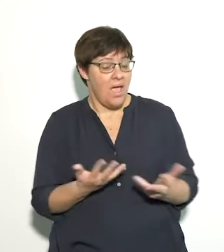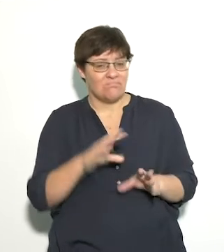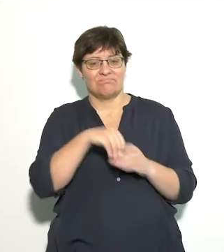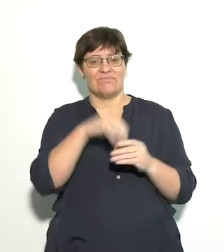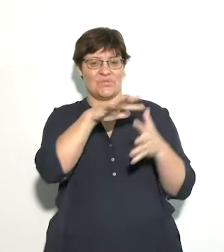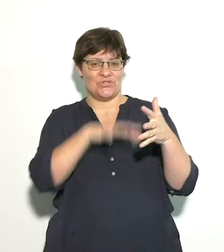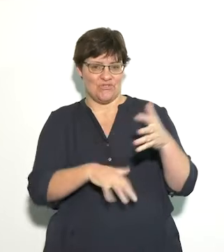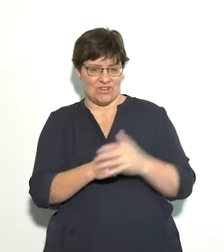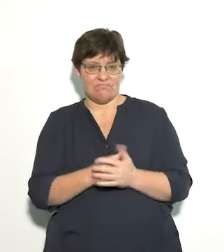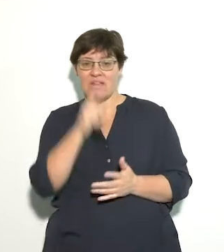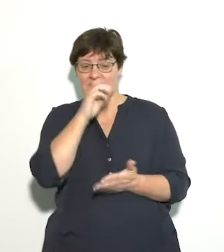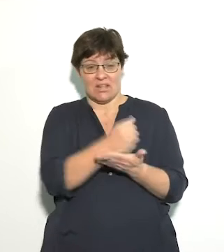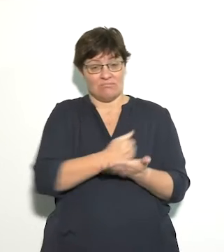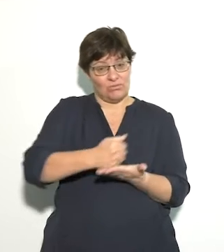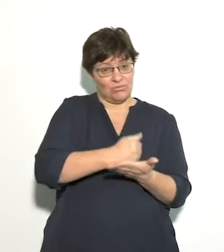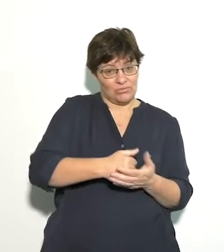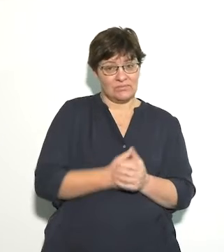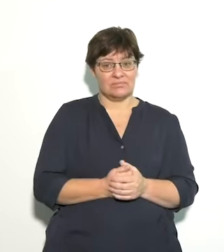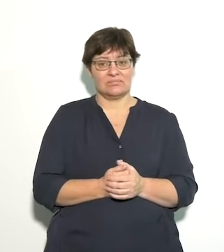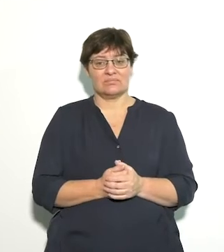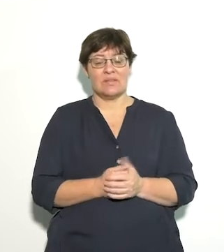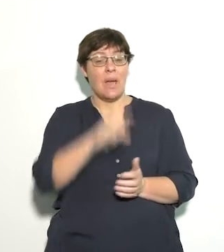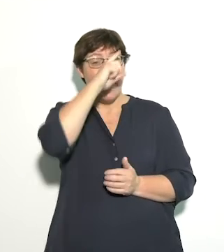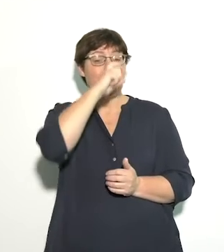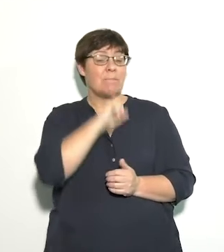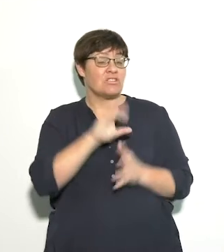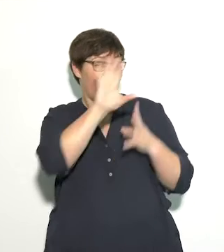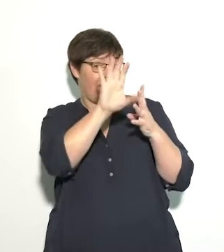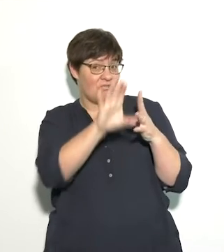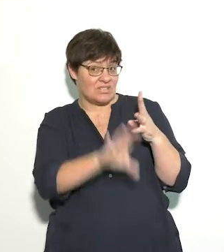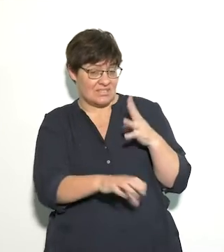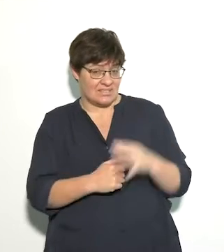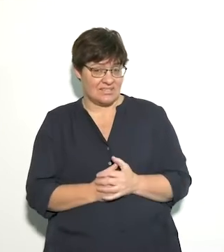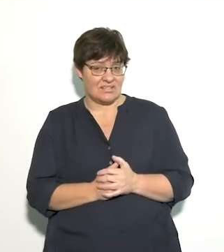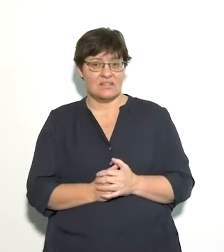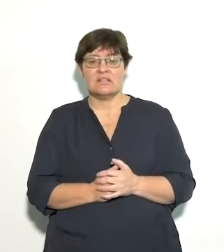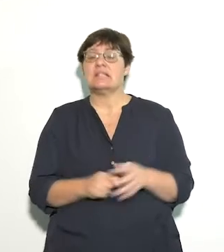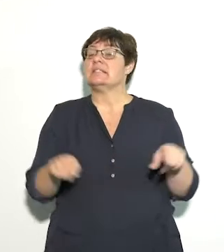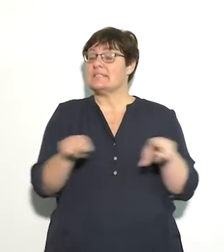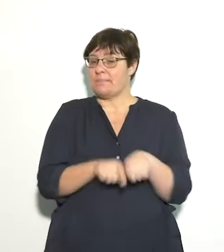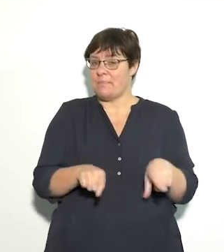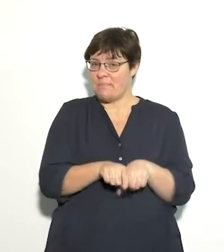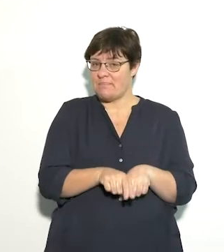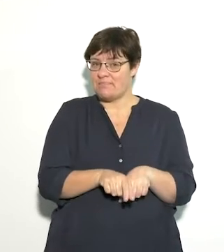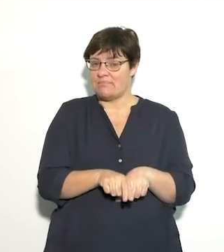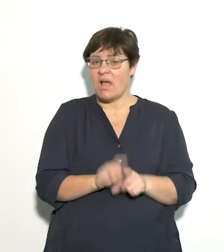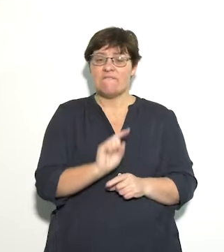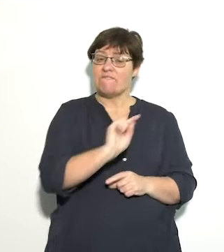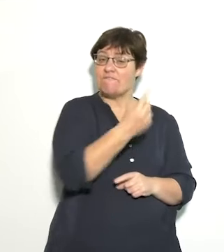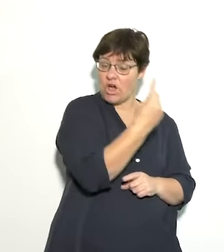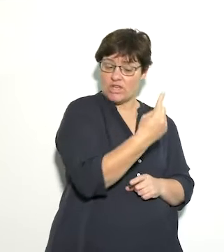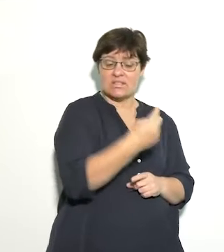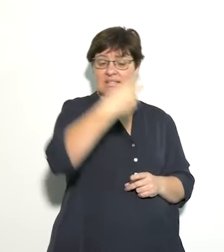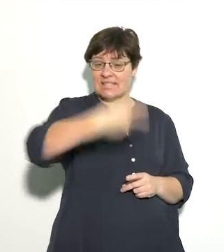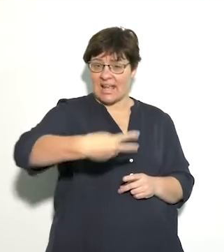You will also need some print, some pictures of the characters, and also what happened